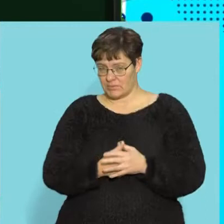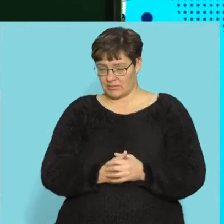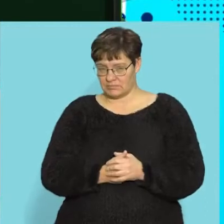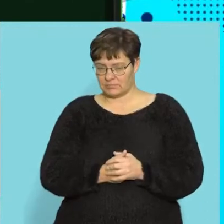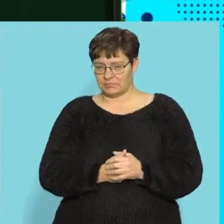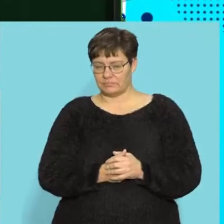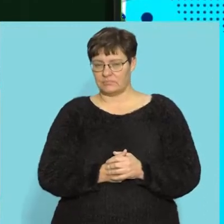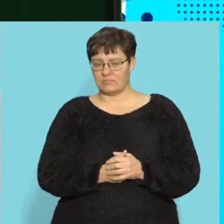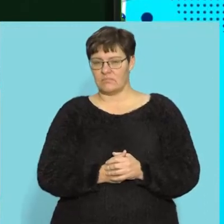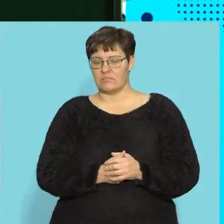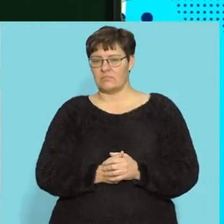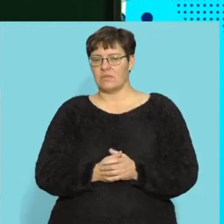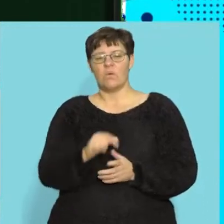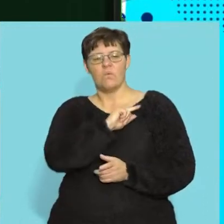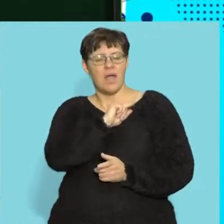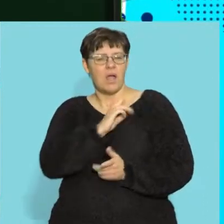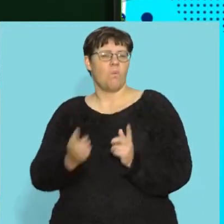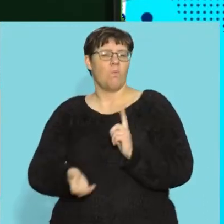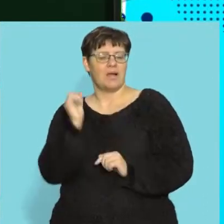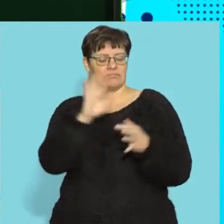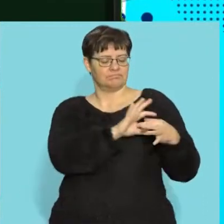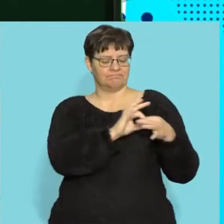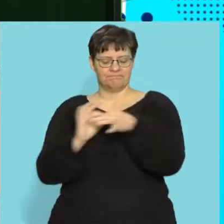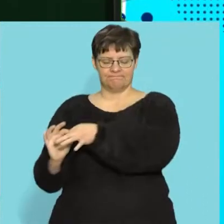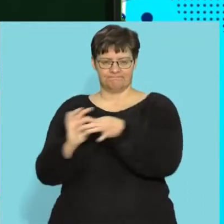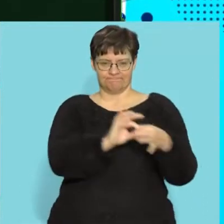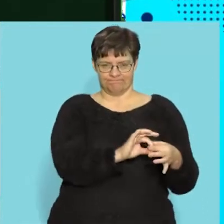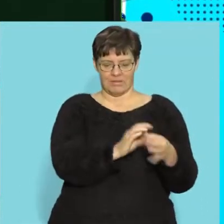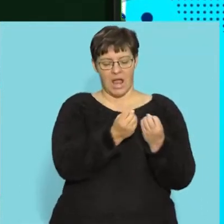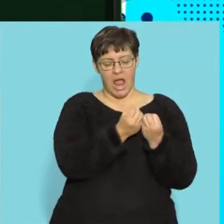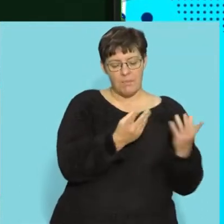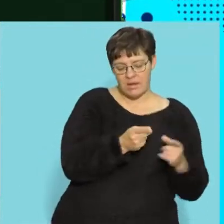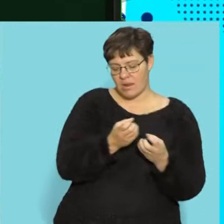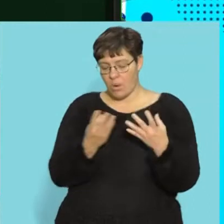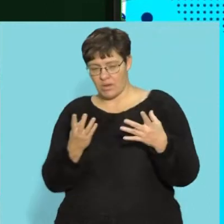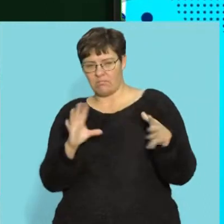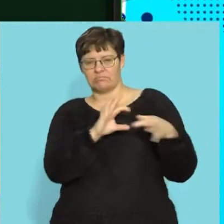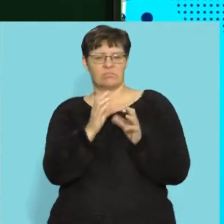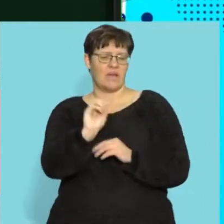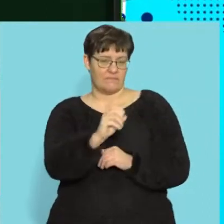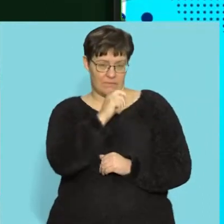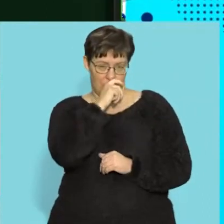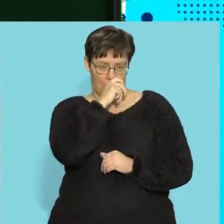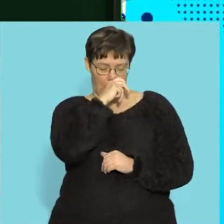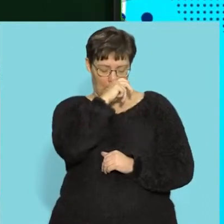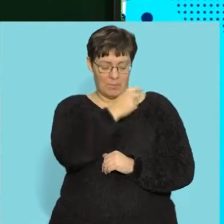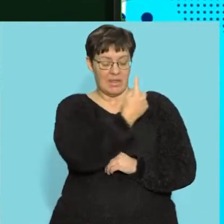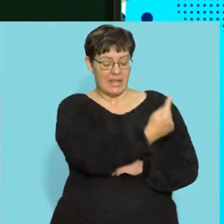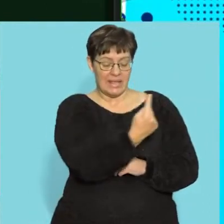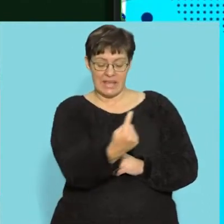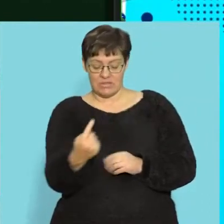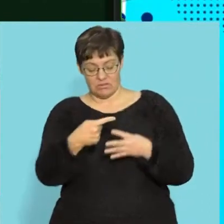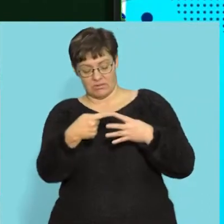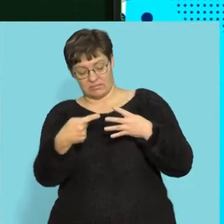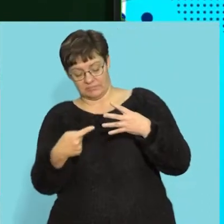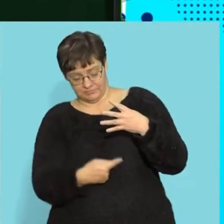as, trying to establish or try to find a relationship that exists between quantities. So we want to see how each